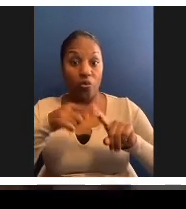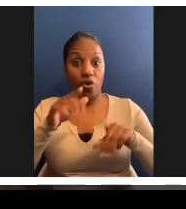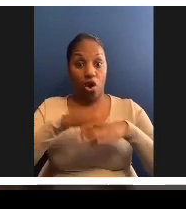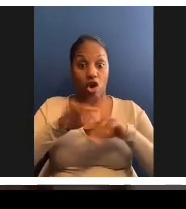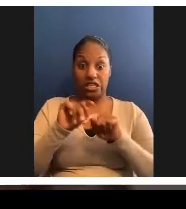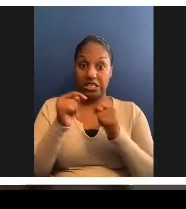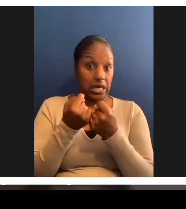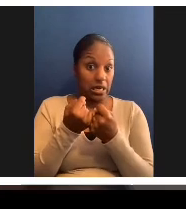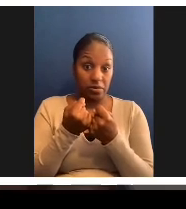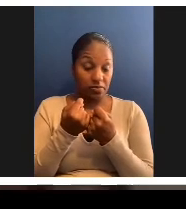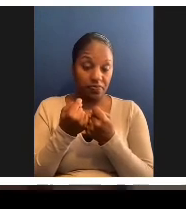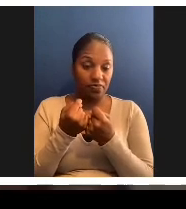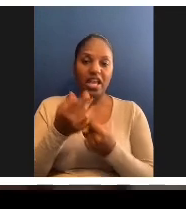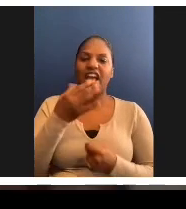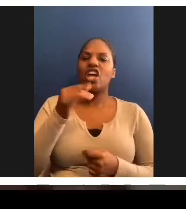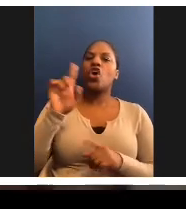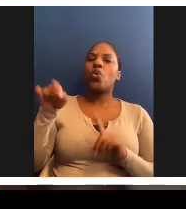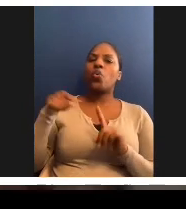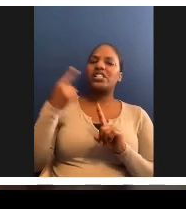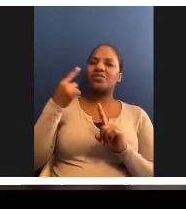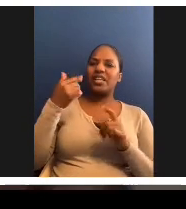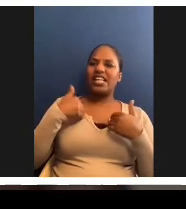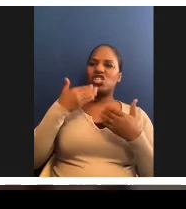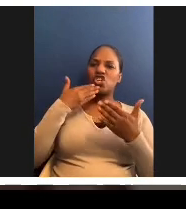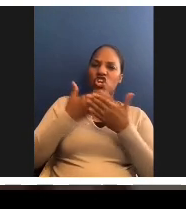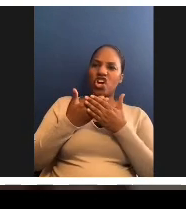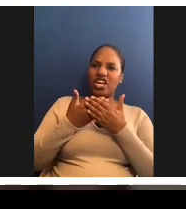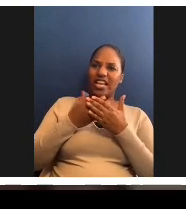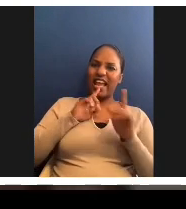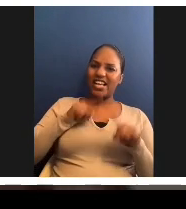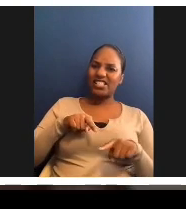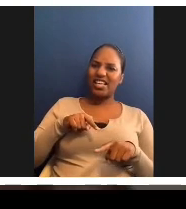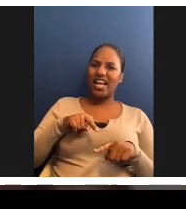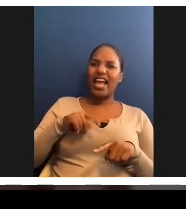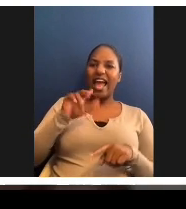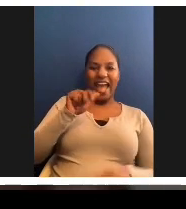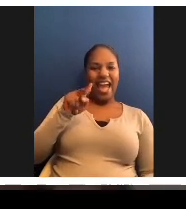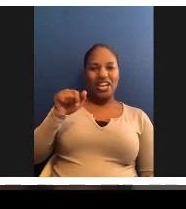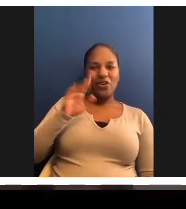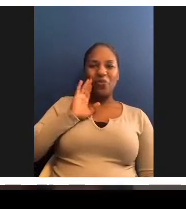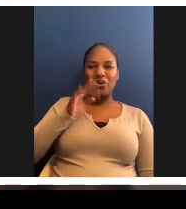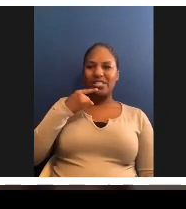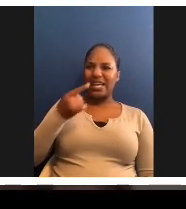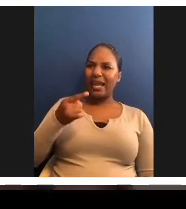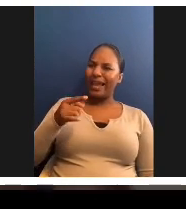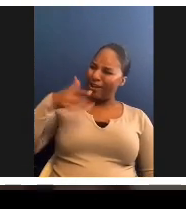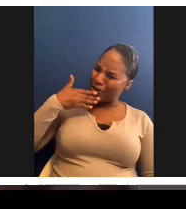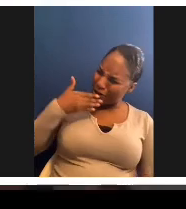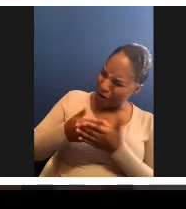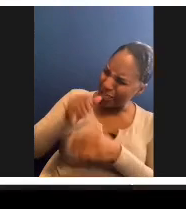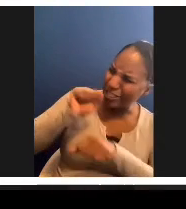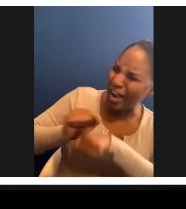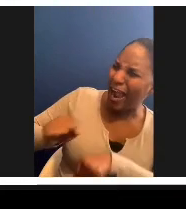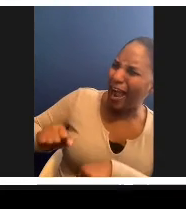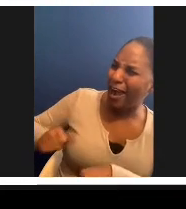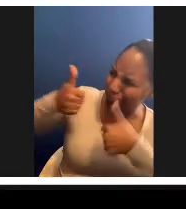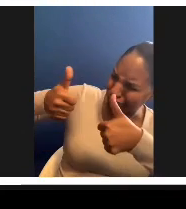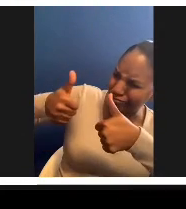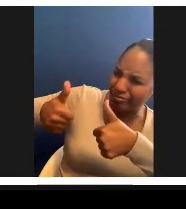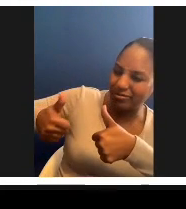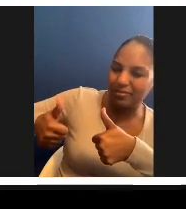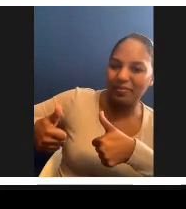just, when someone gives a good answer, Anna's the first one to say, "Good job. I'm glad you did that. That was a good job."